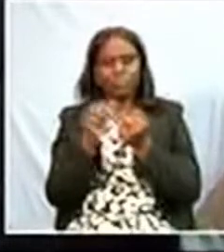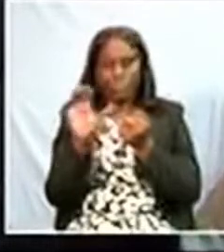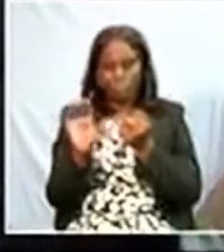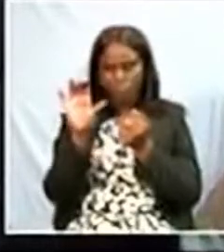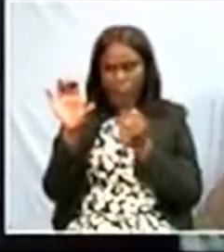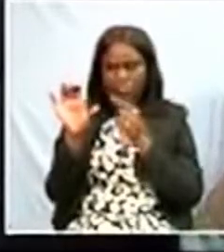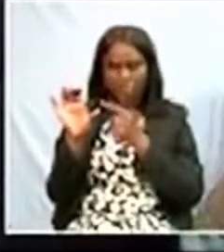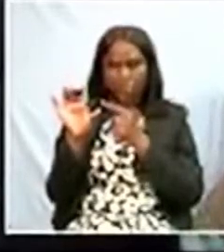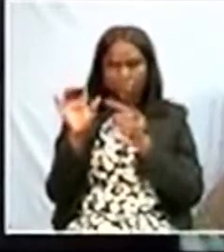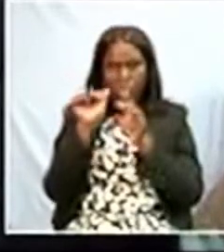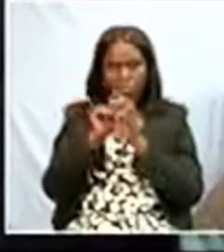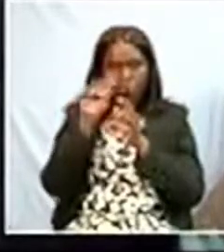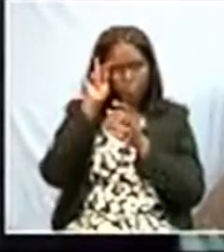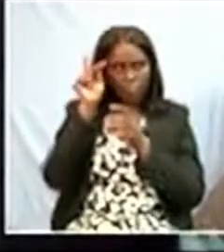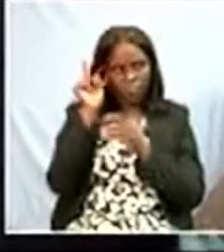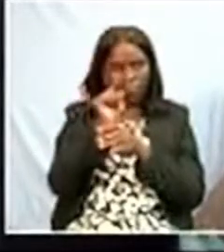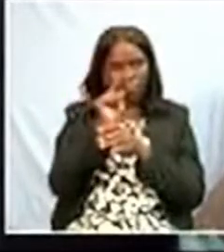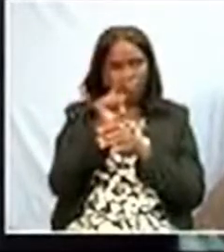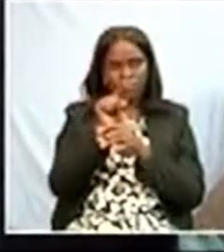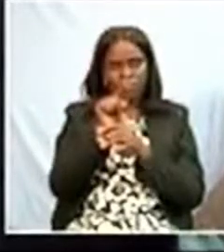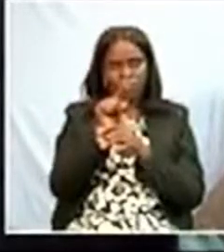component in Kitwe.